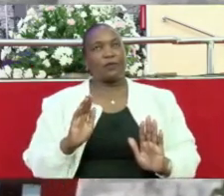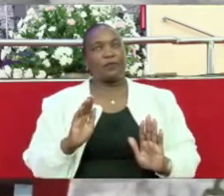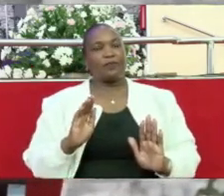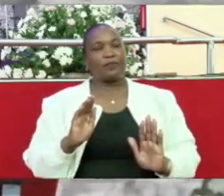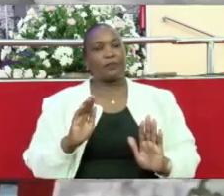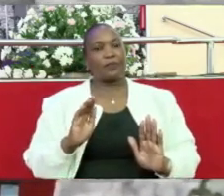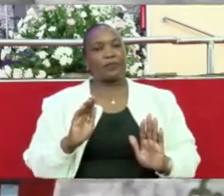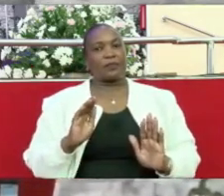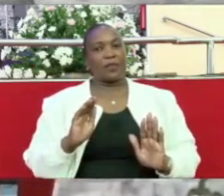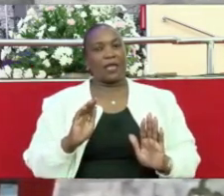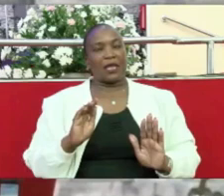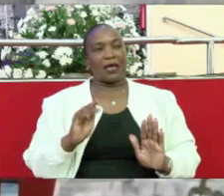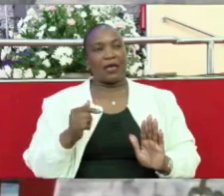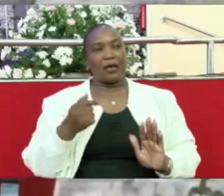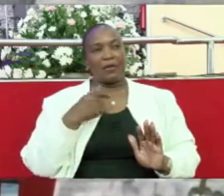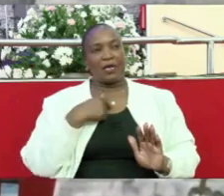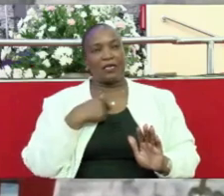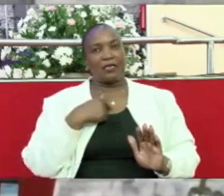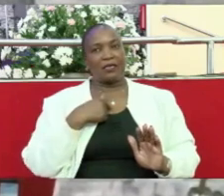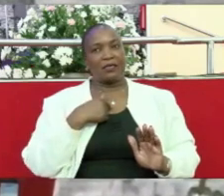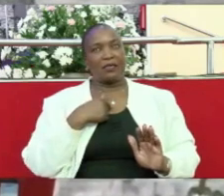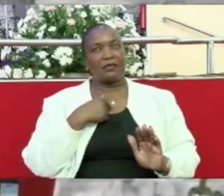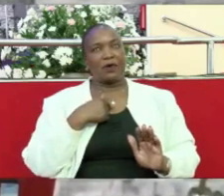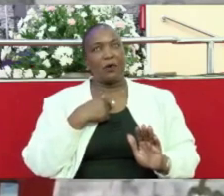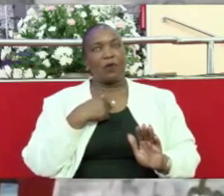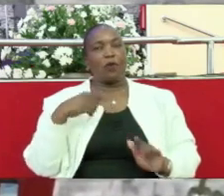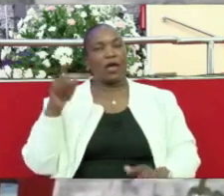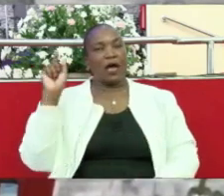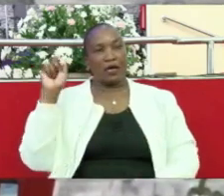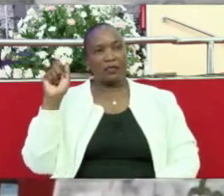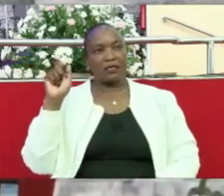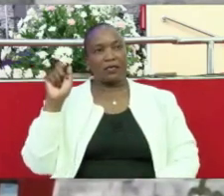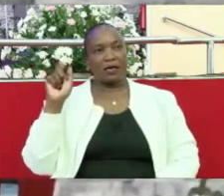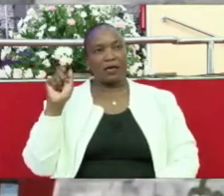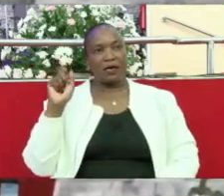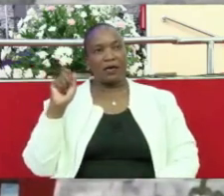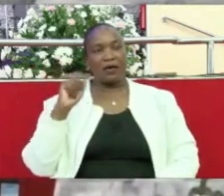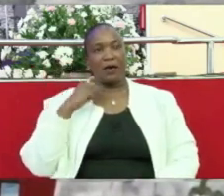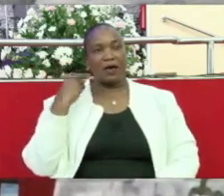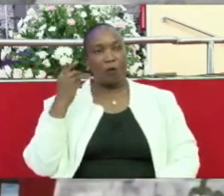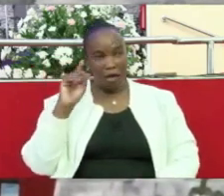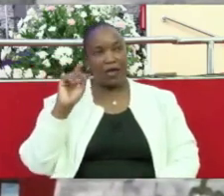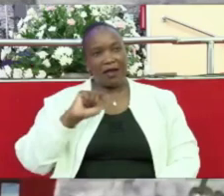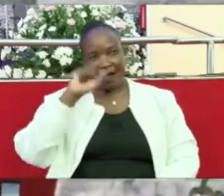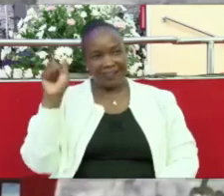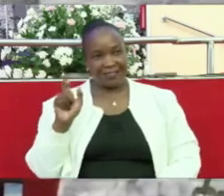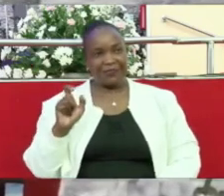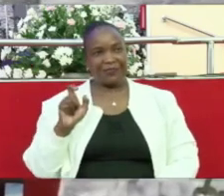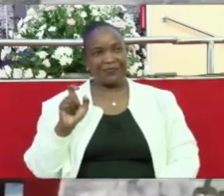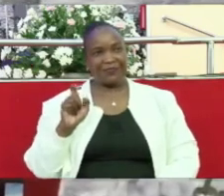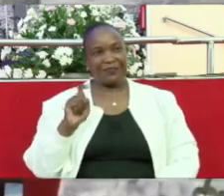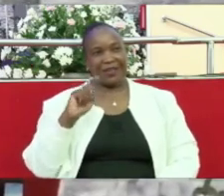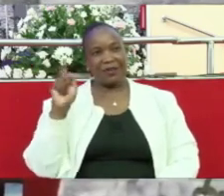we want to clarify is to ask ourselves, what are the characteristics of a mountain? Ya kwamba tuangalie tujue mitindo ama tabia